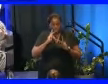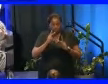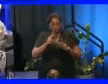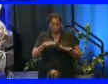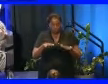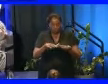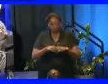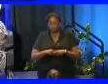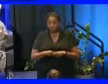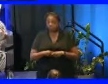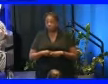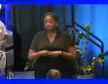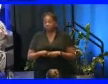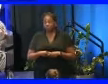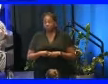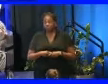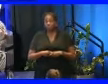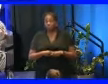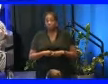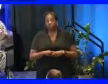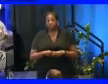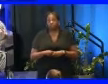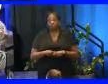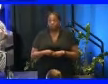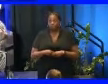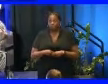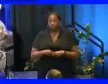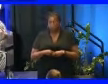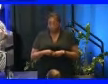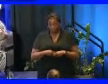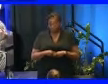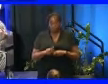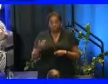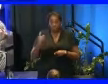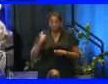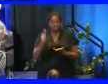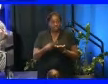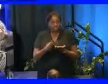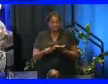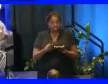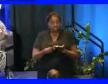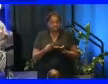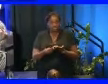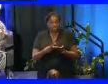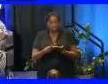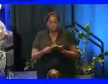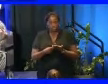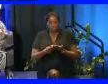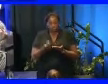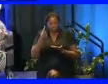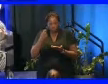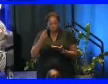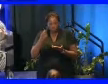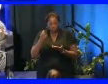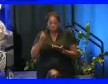this, in bringing these conversations to the table, we've learned that it's a game changer. It